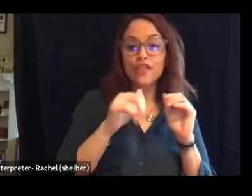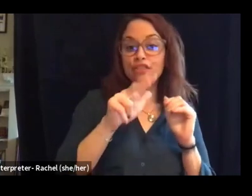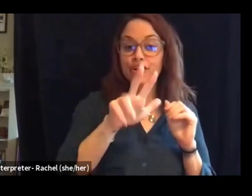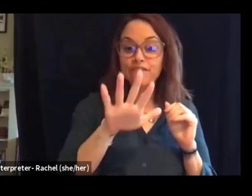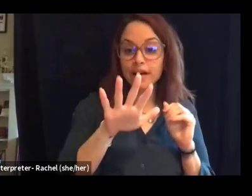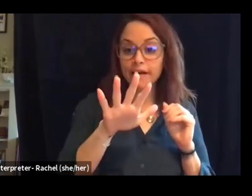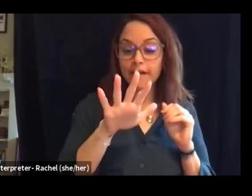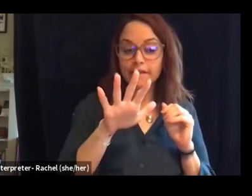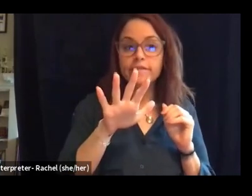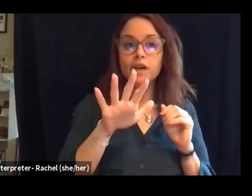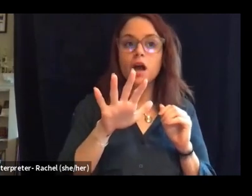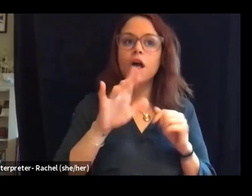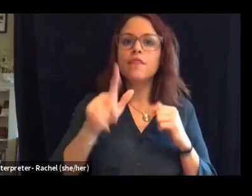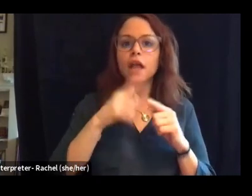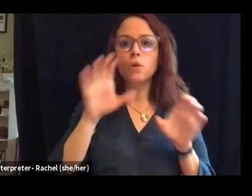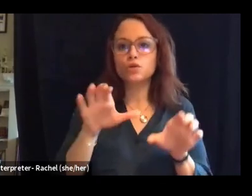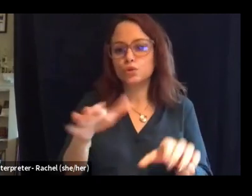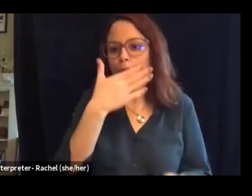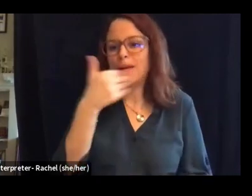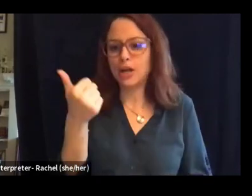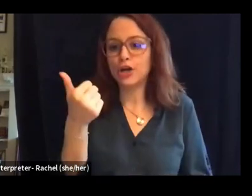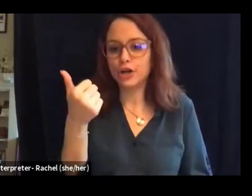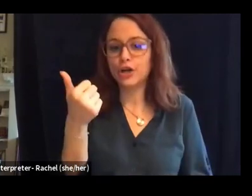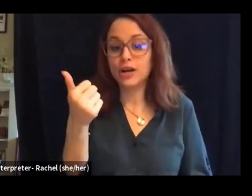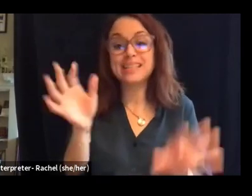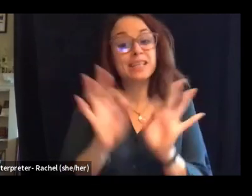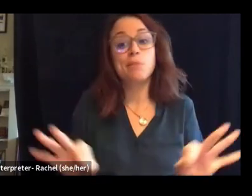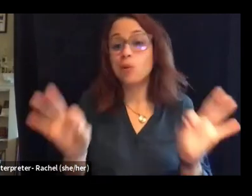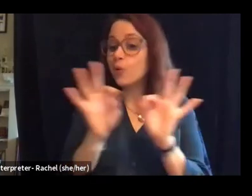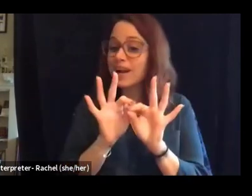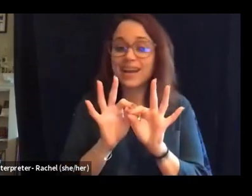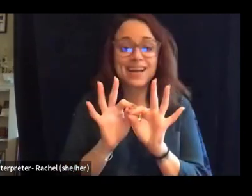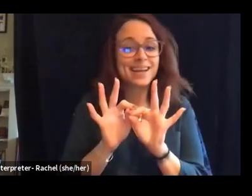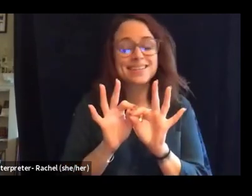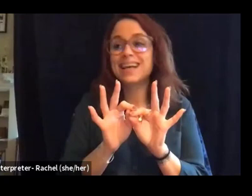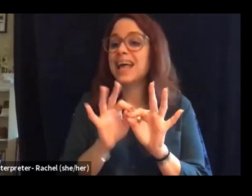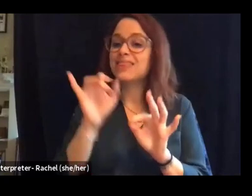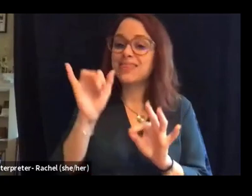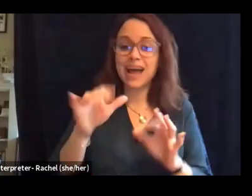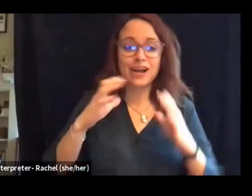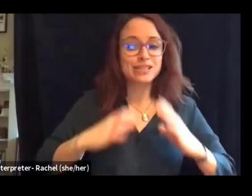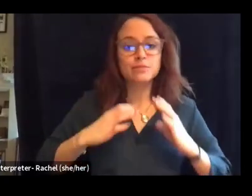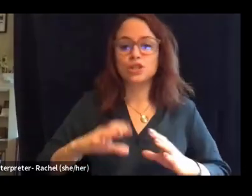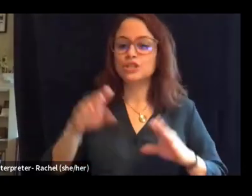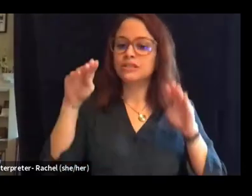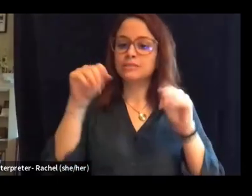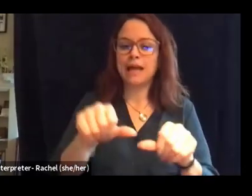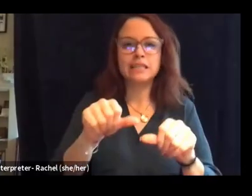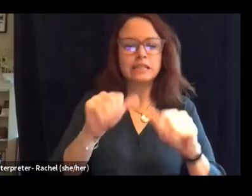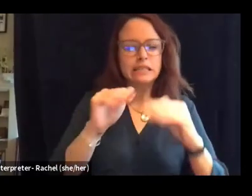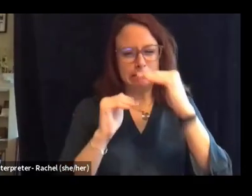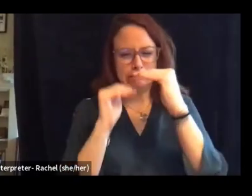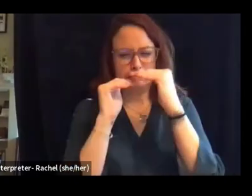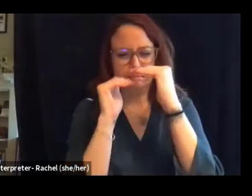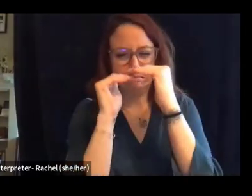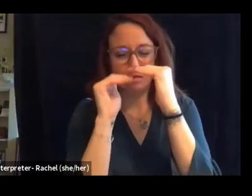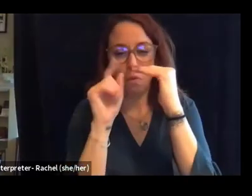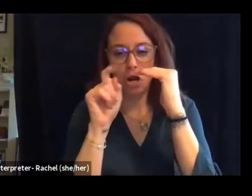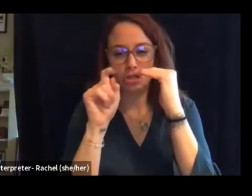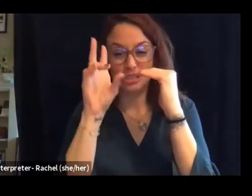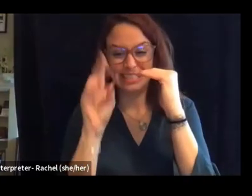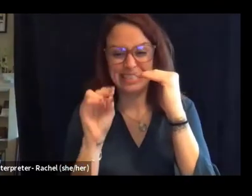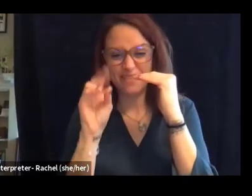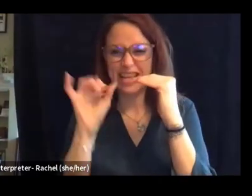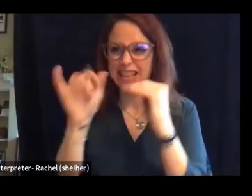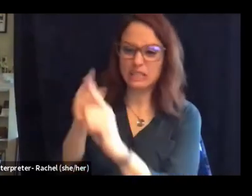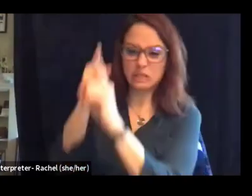well, right? We need that customer to spend as close to that $170 as possible. So this is why it's really important